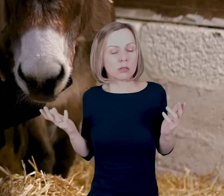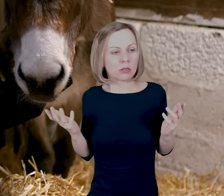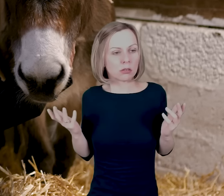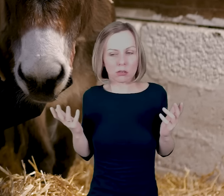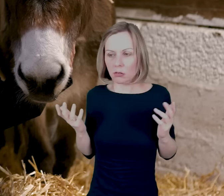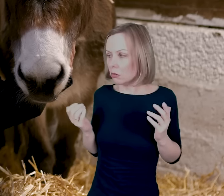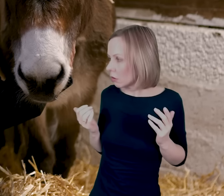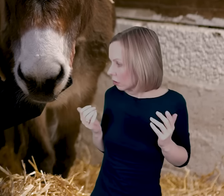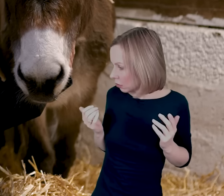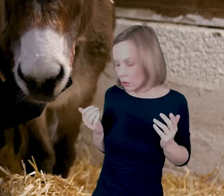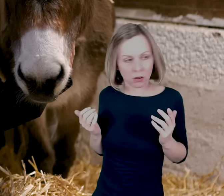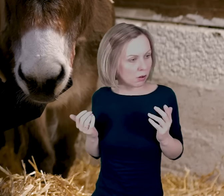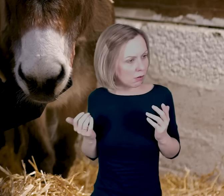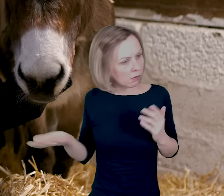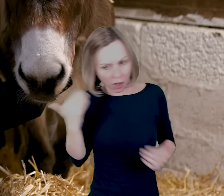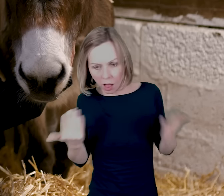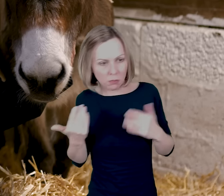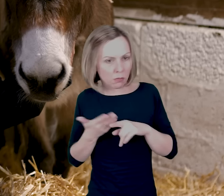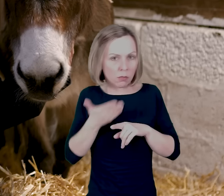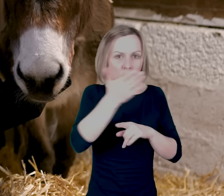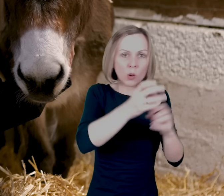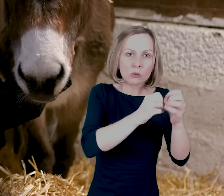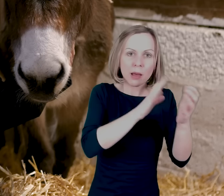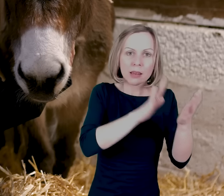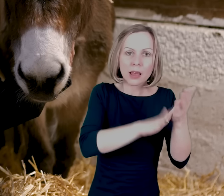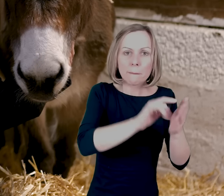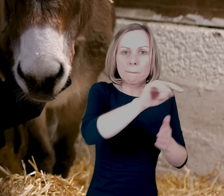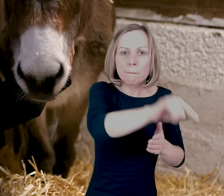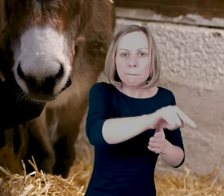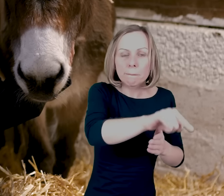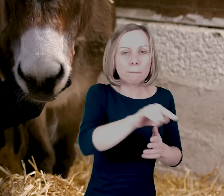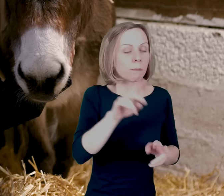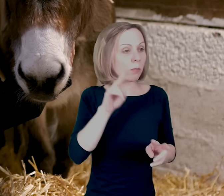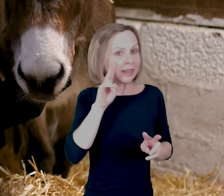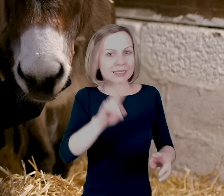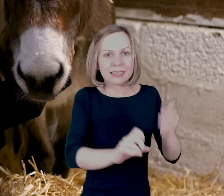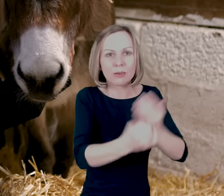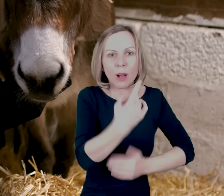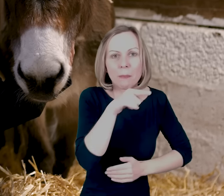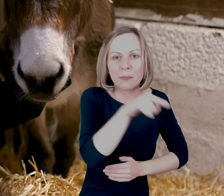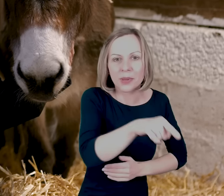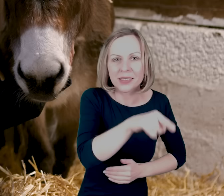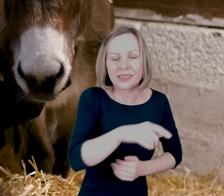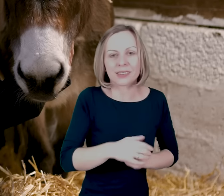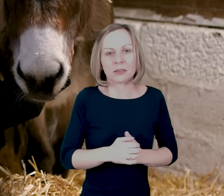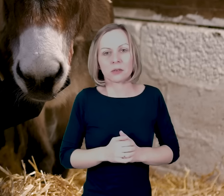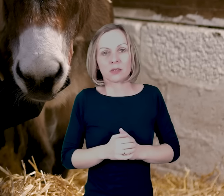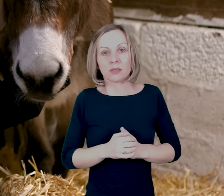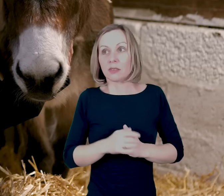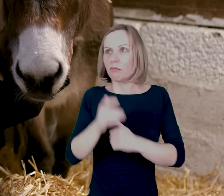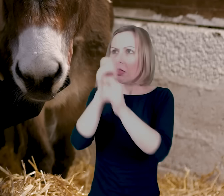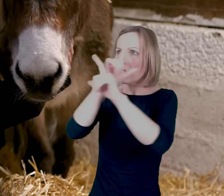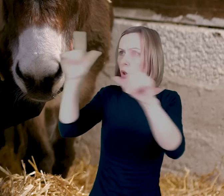them and gone into heaven, the shepherds said to one another, "Come, let us go to Bethlehem and see this thing that has